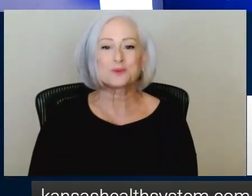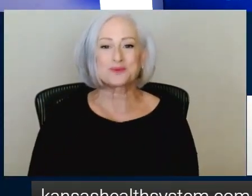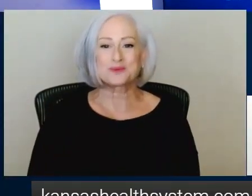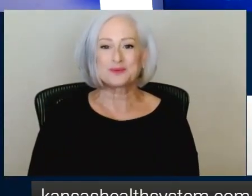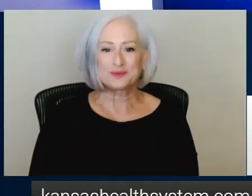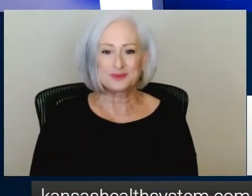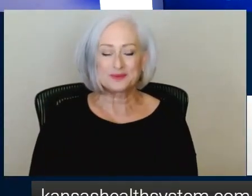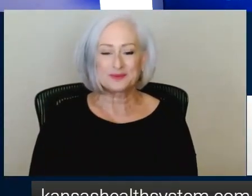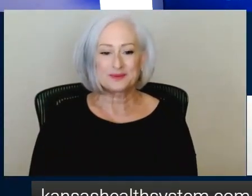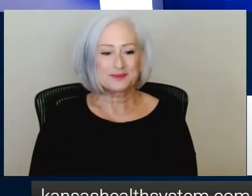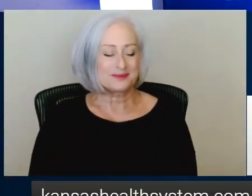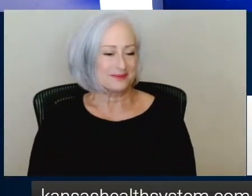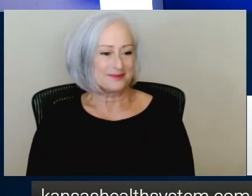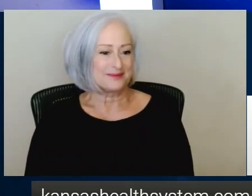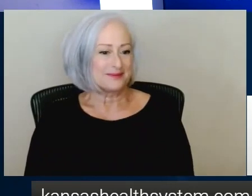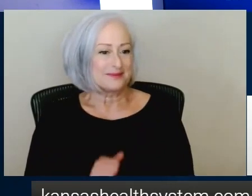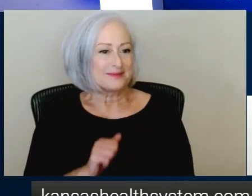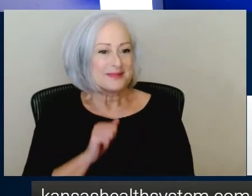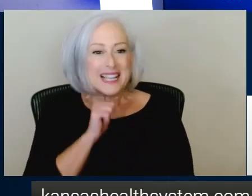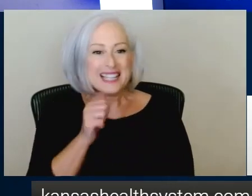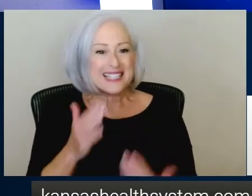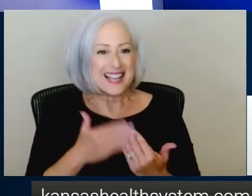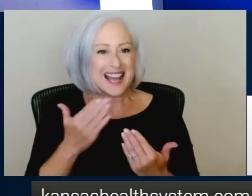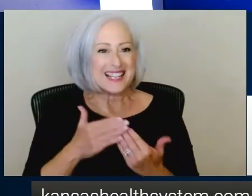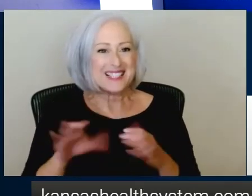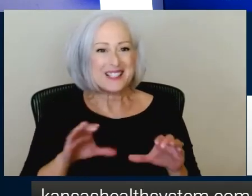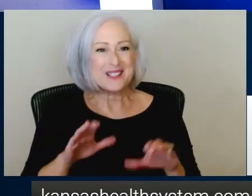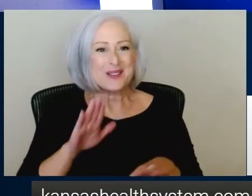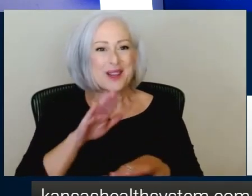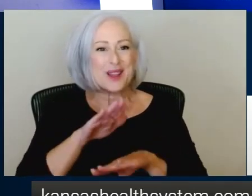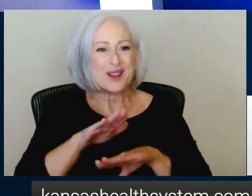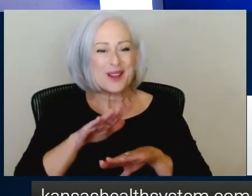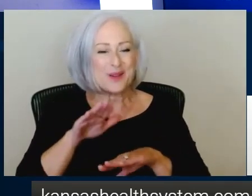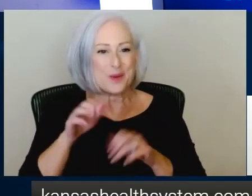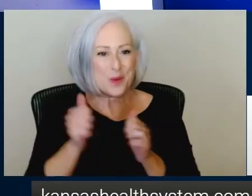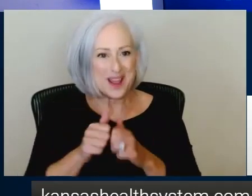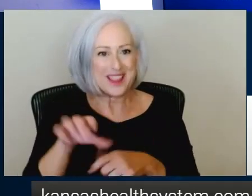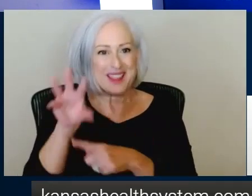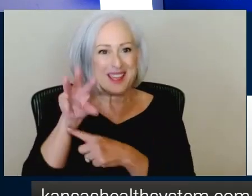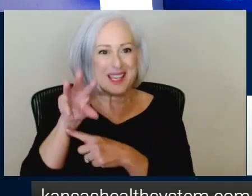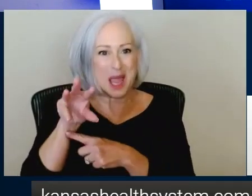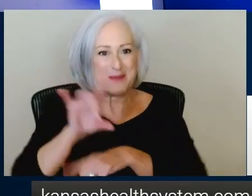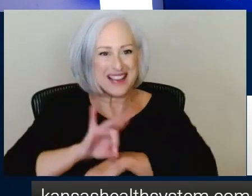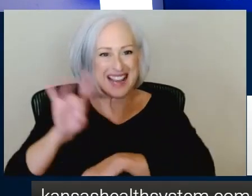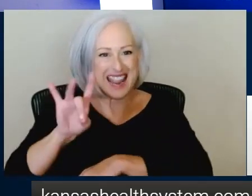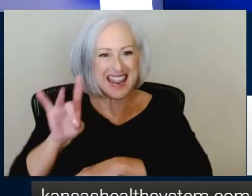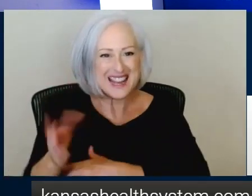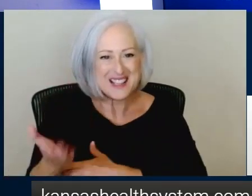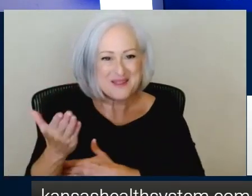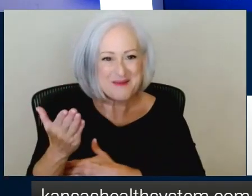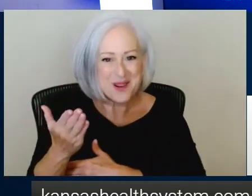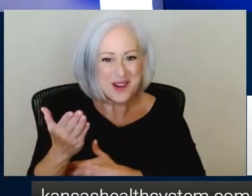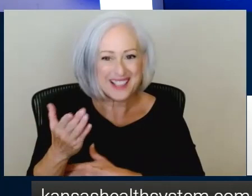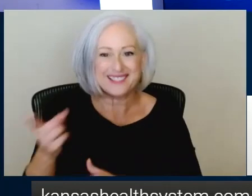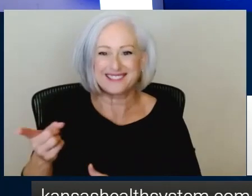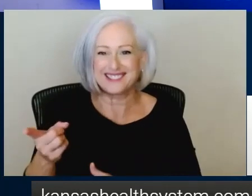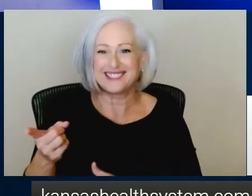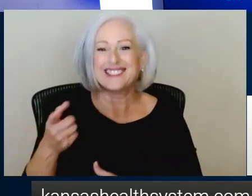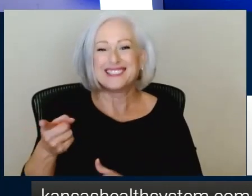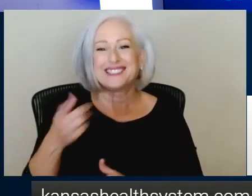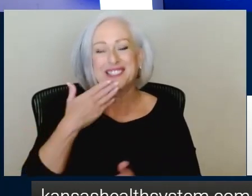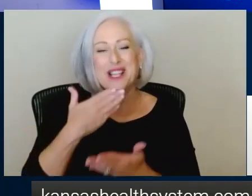It's not easy doing this on camera at 8 o'clock in the morning. But she's in good hands.